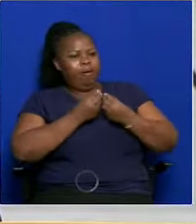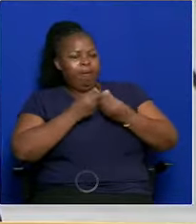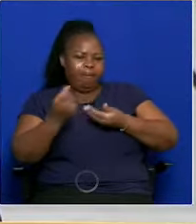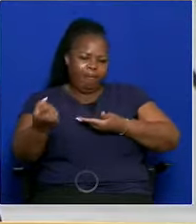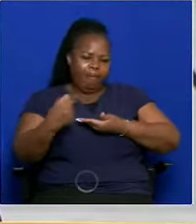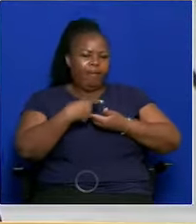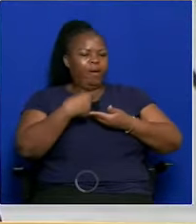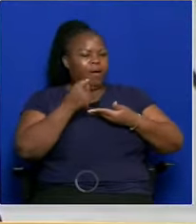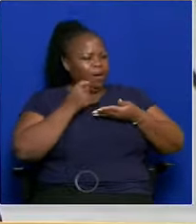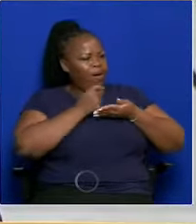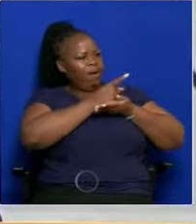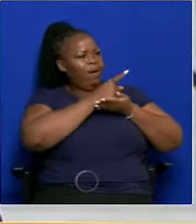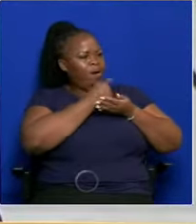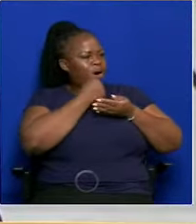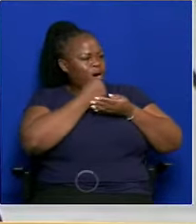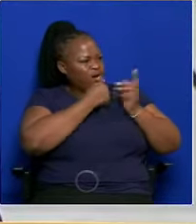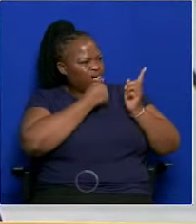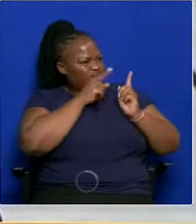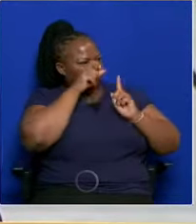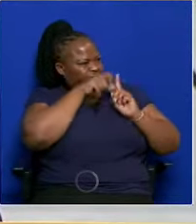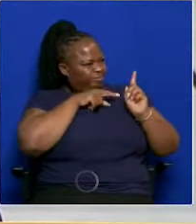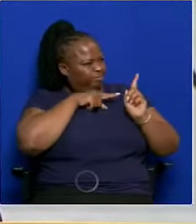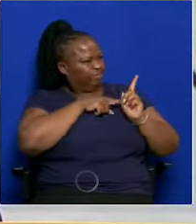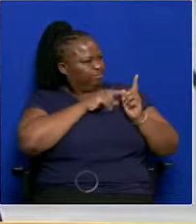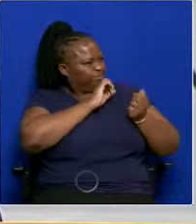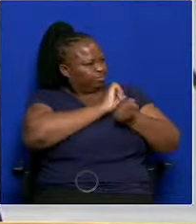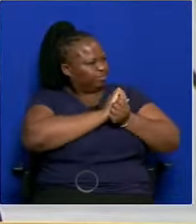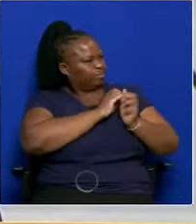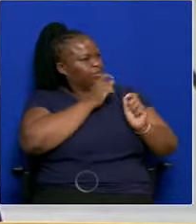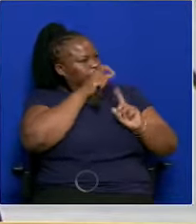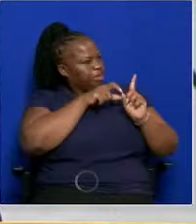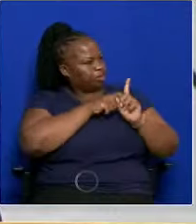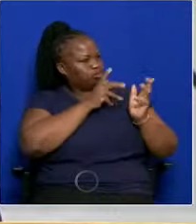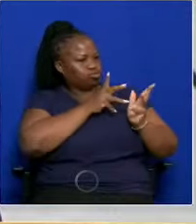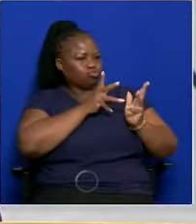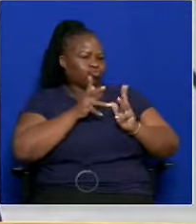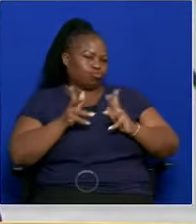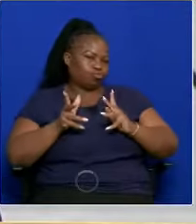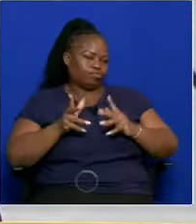say this person. And also,